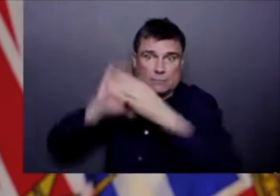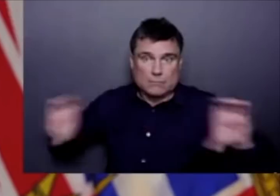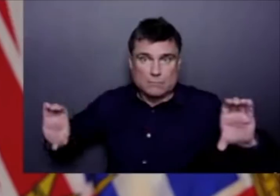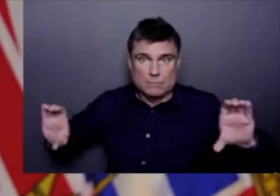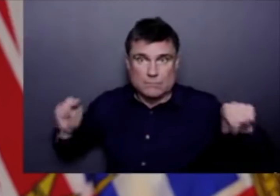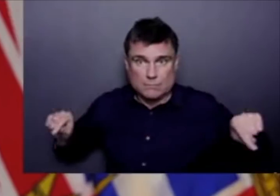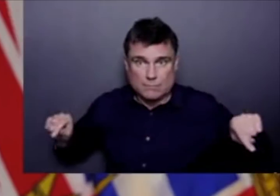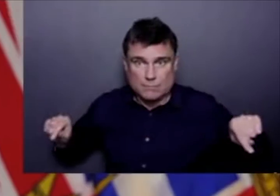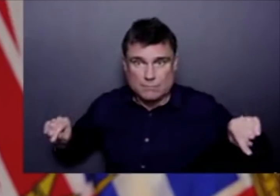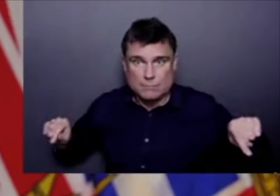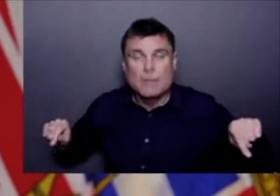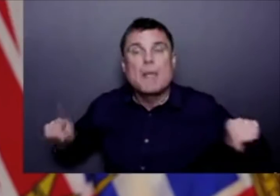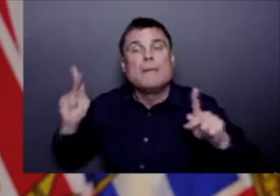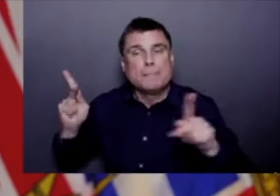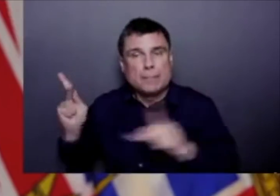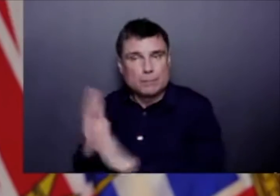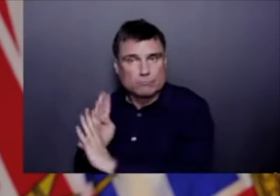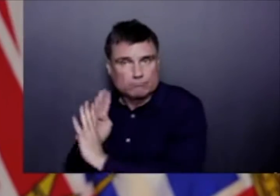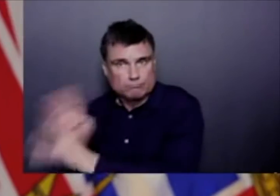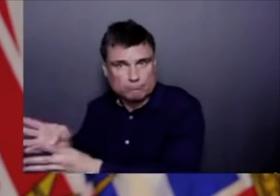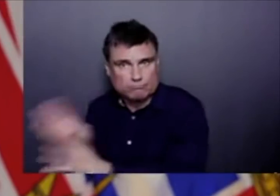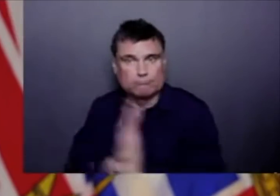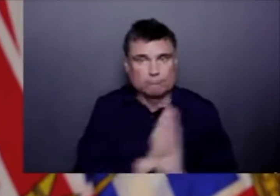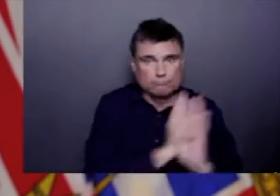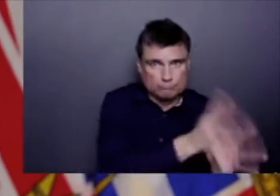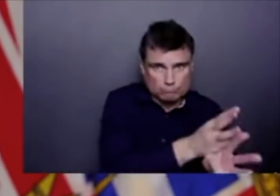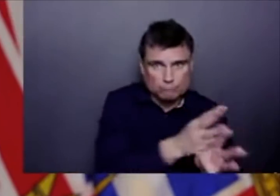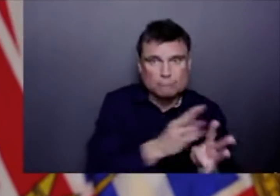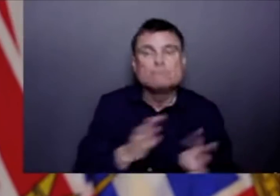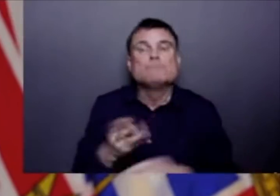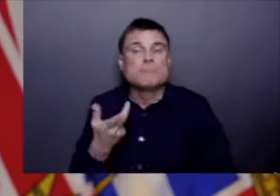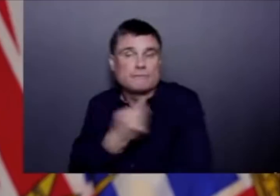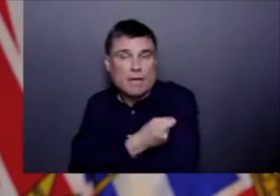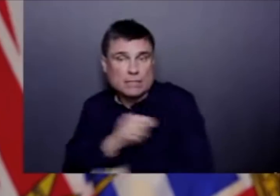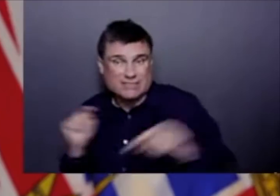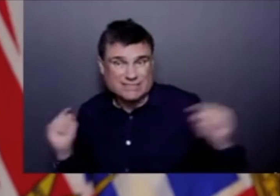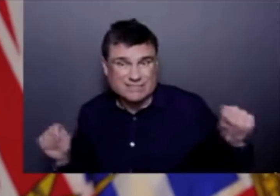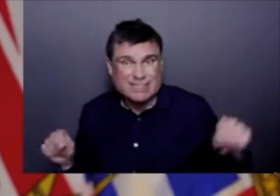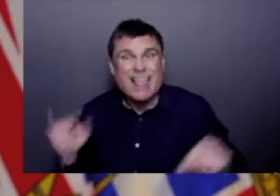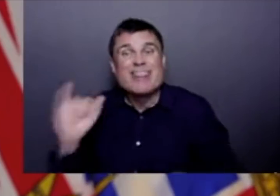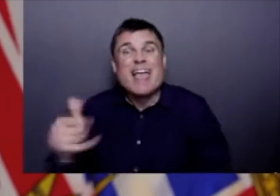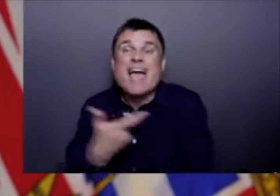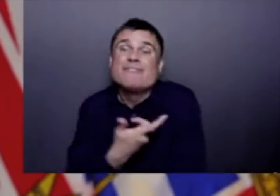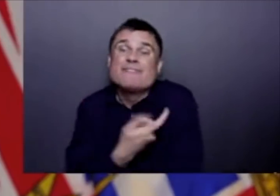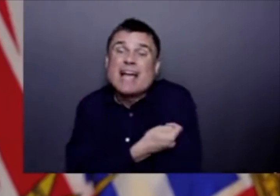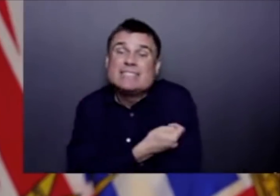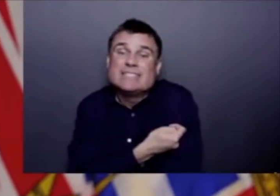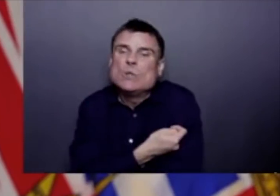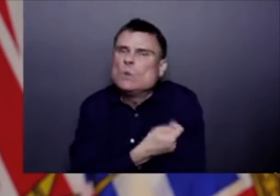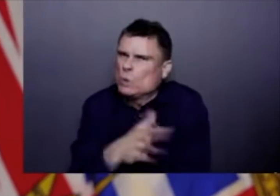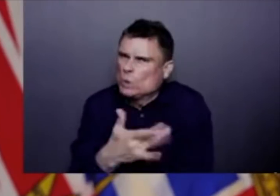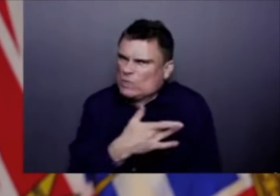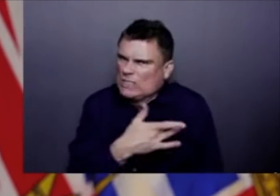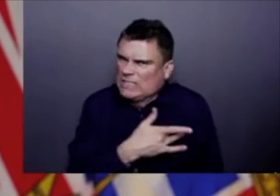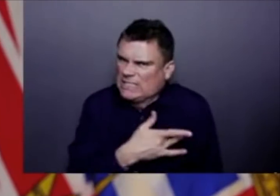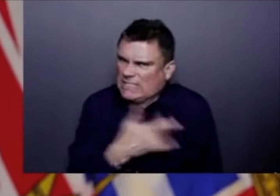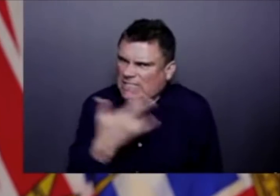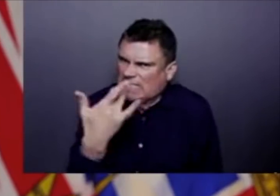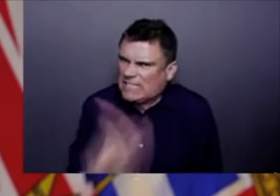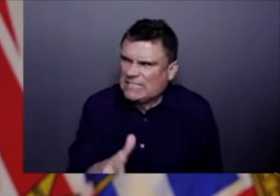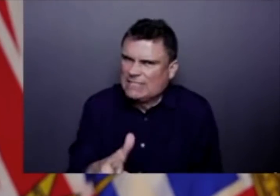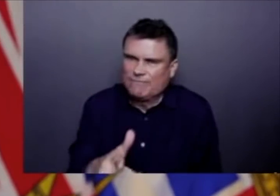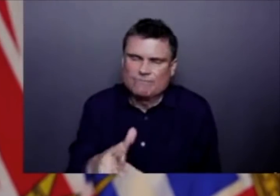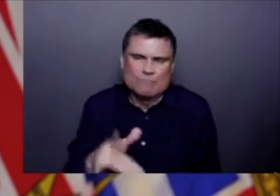short period of time that you can immunize. So these are all things that we're learning, and we're taking the time to learn from each